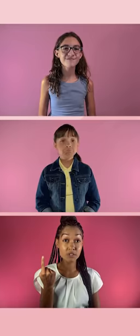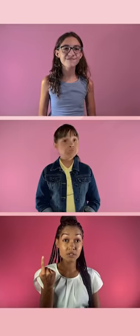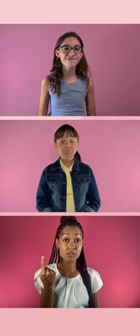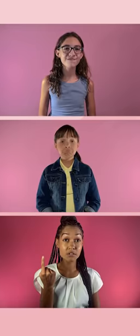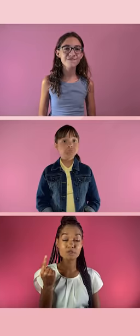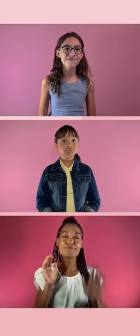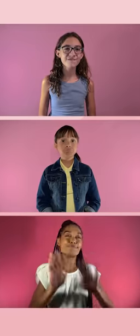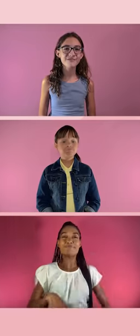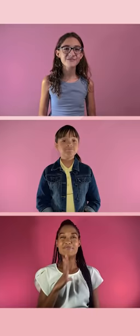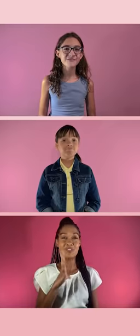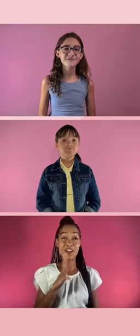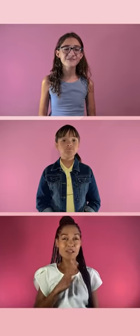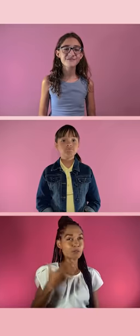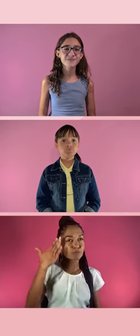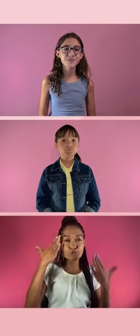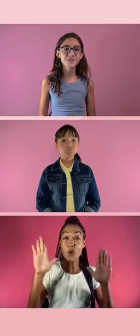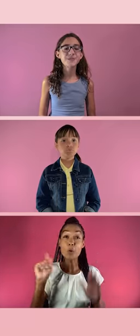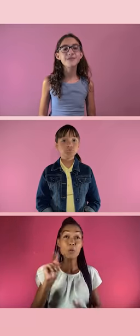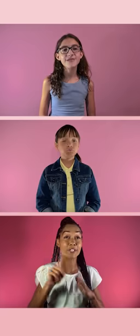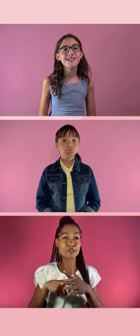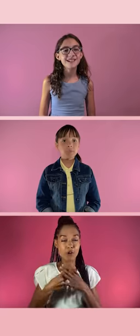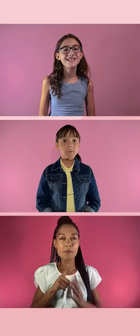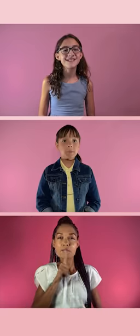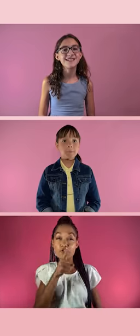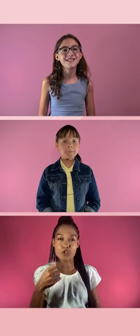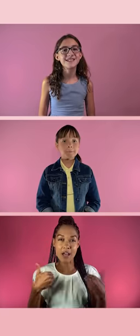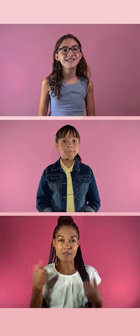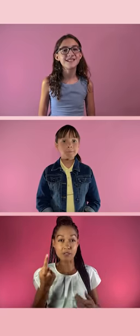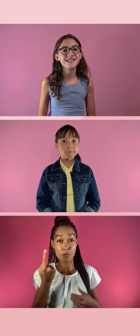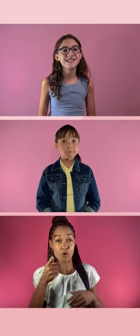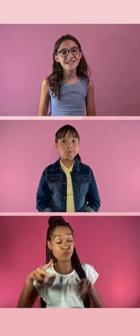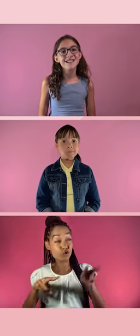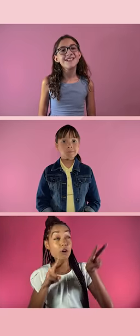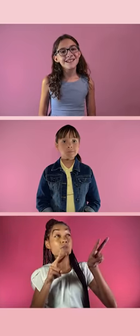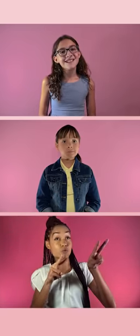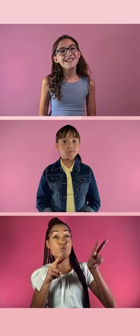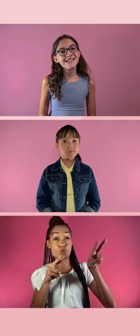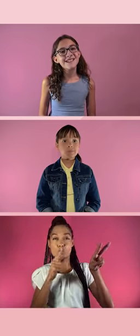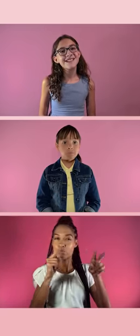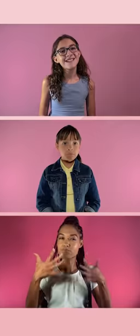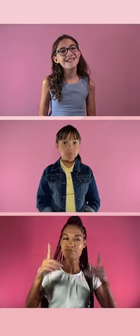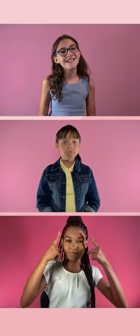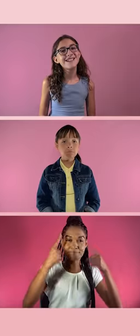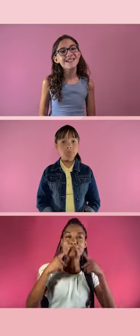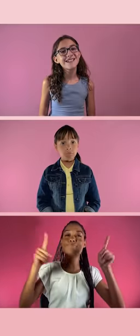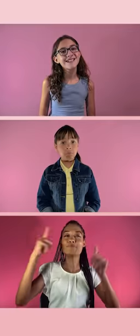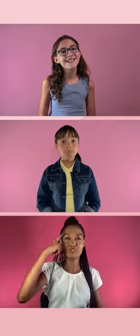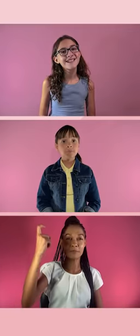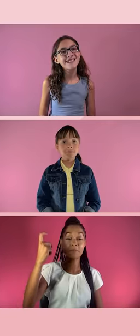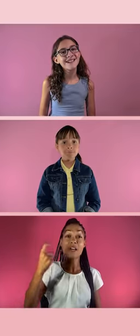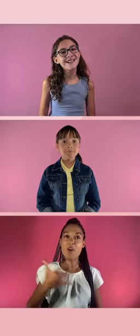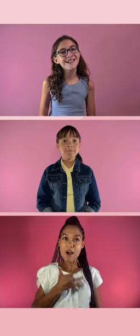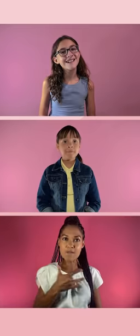first? That's all right. We don't always know where to start. But I bet there's someone that you look up to who's living out her dreams.